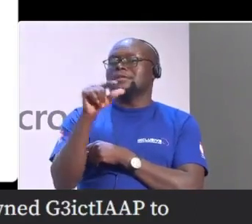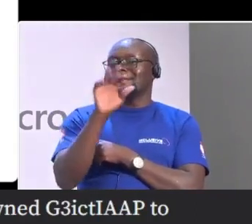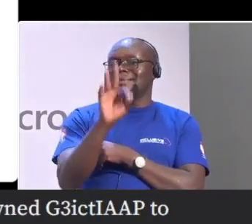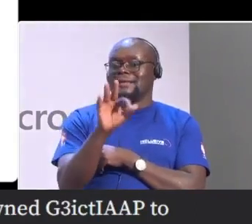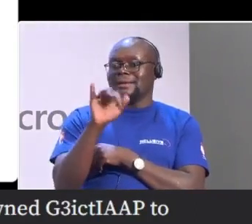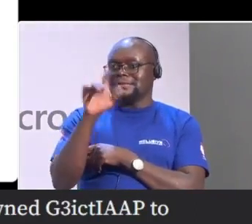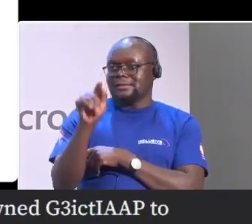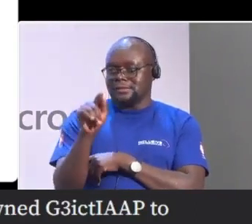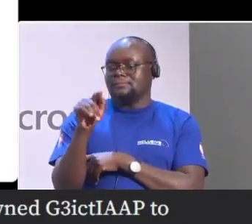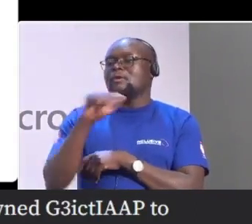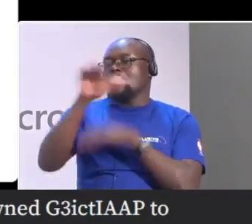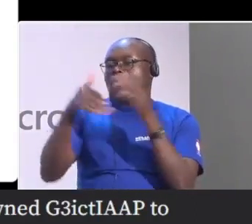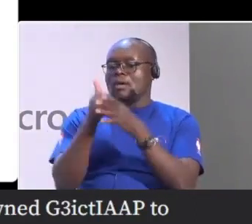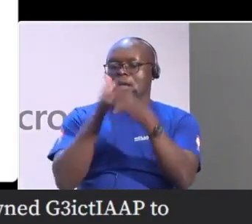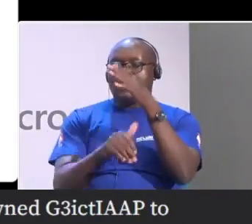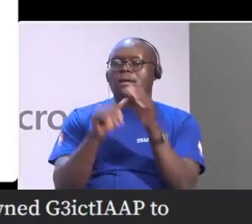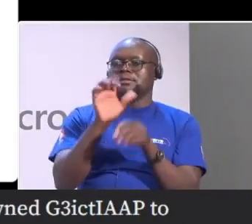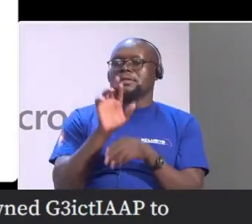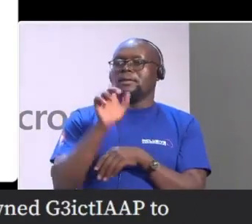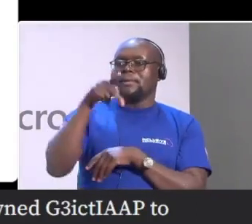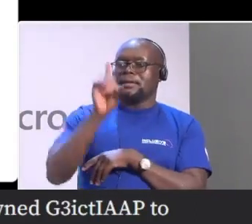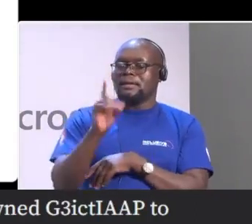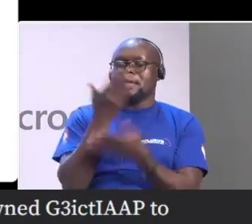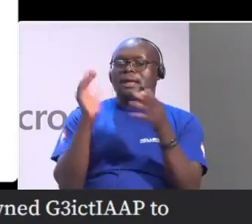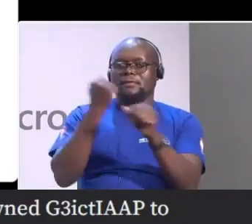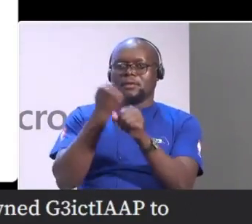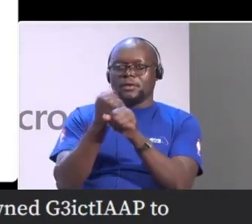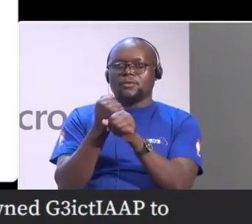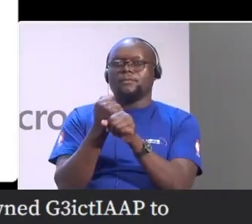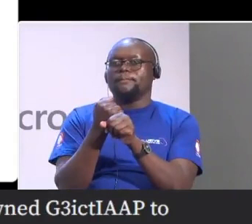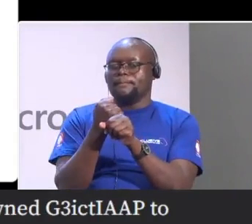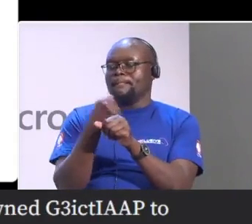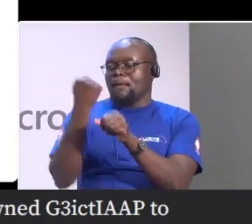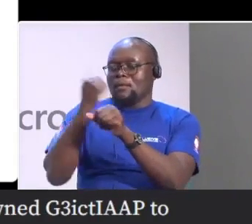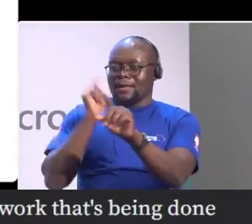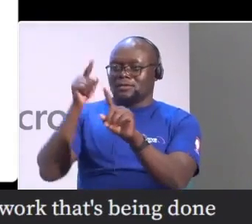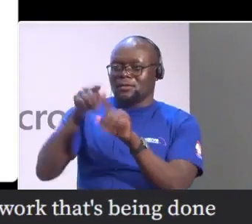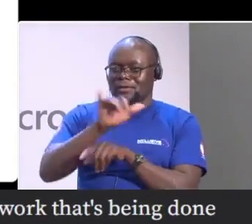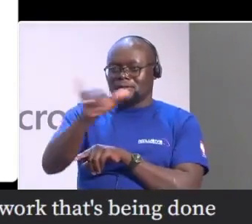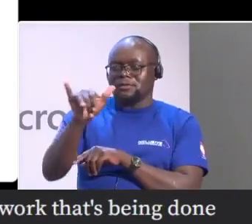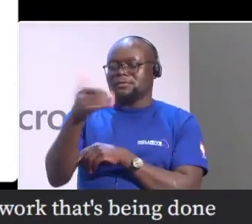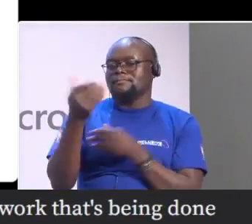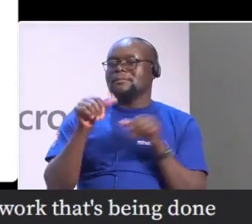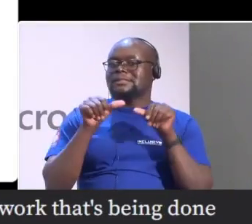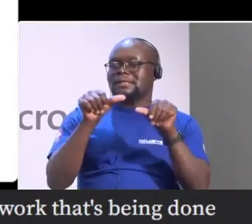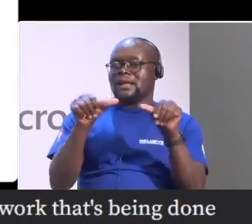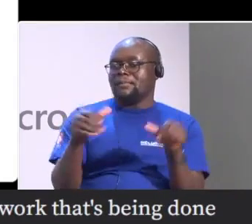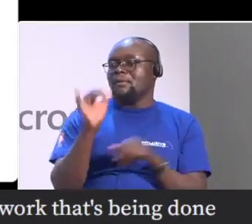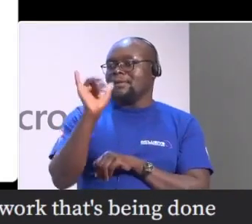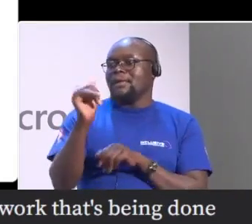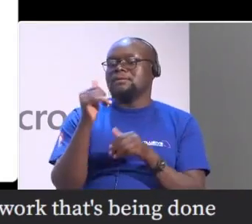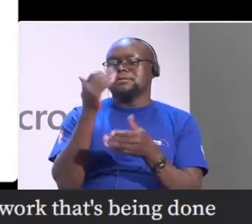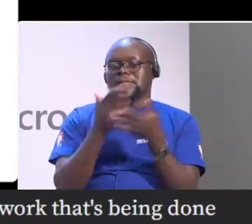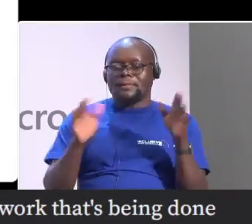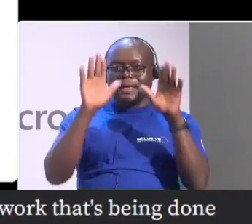mission is tied to the CRPD. Everything that we do is working towards those sustainable goals. And I think that's important to